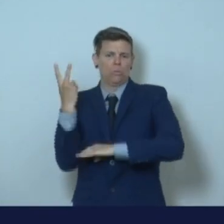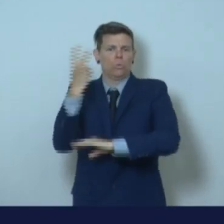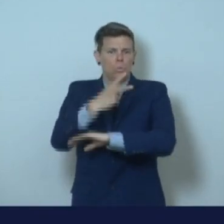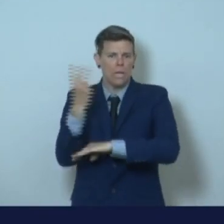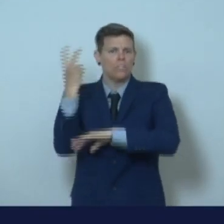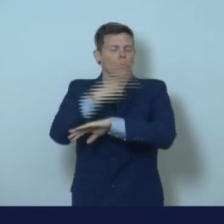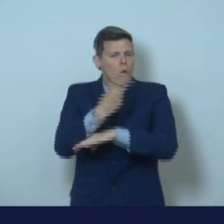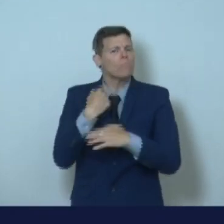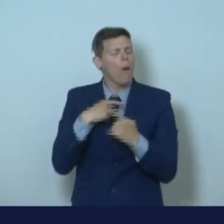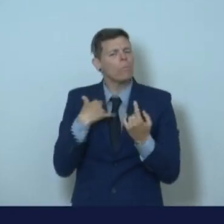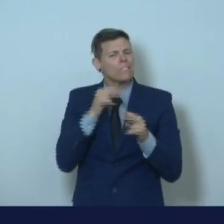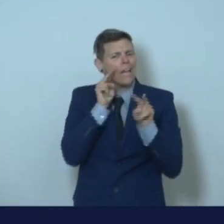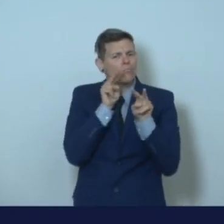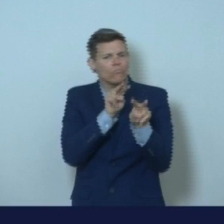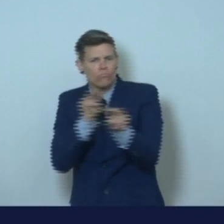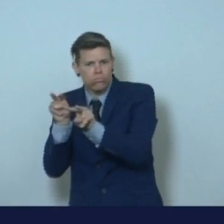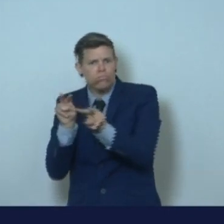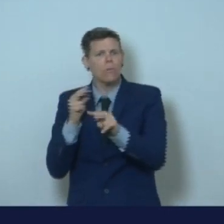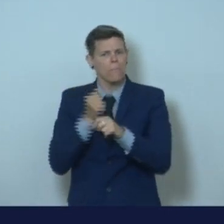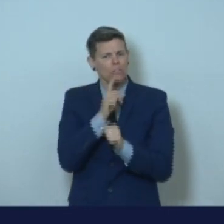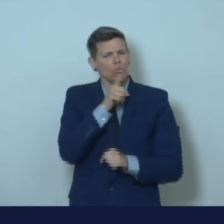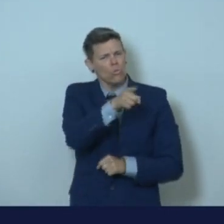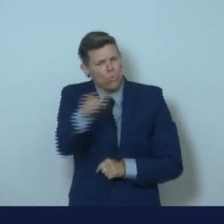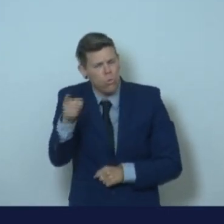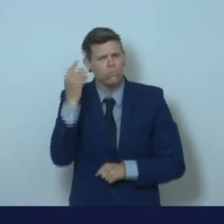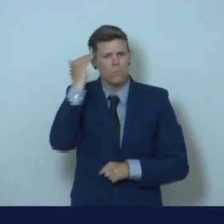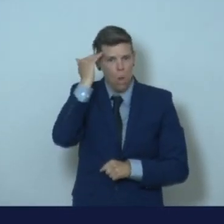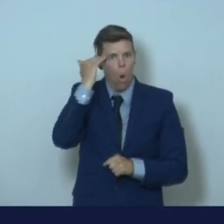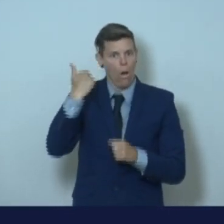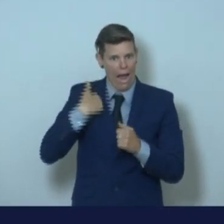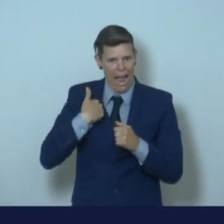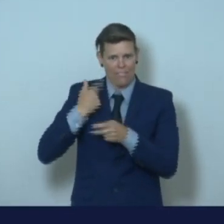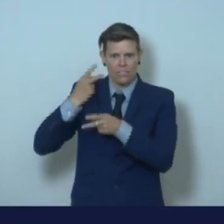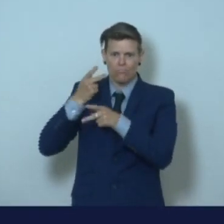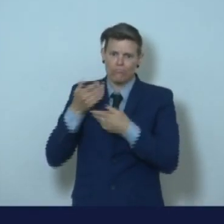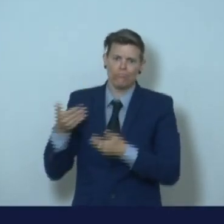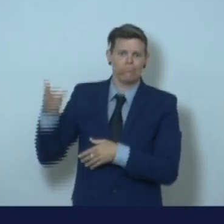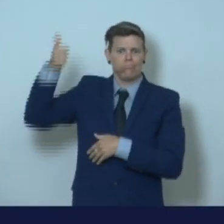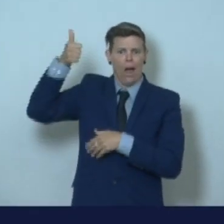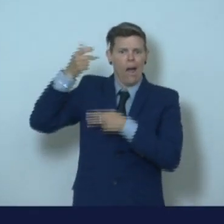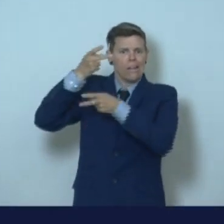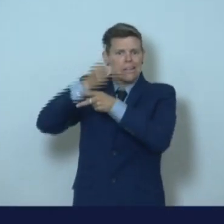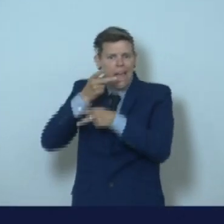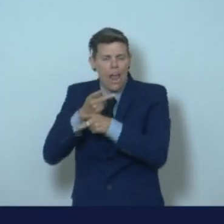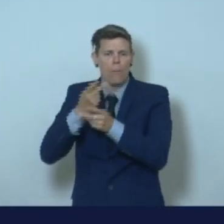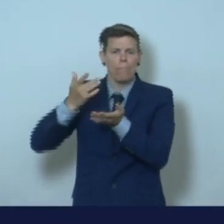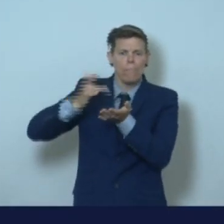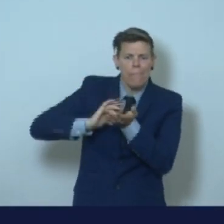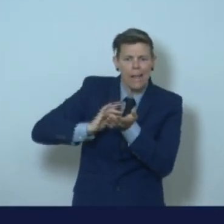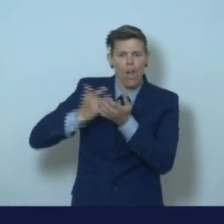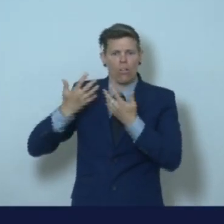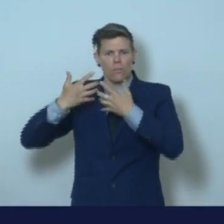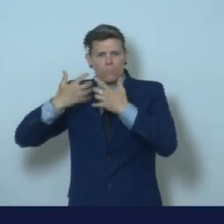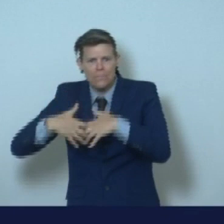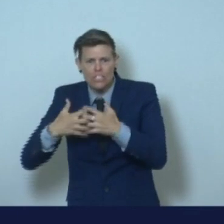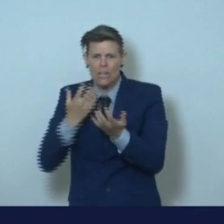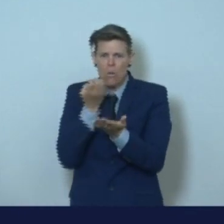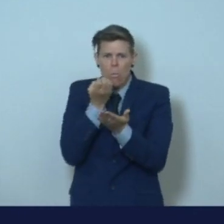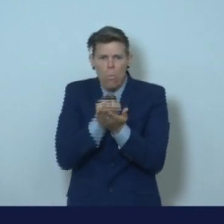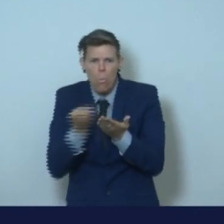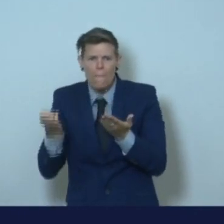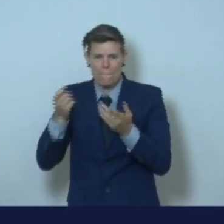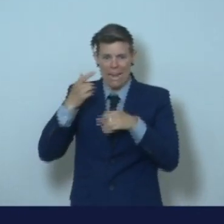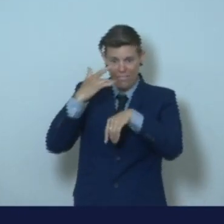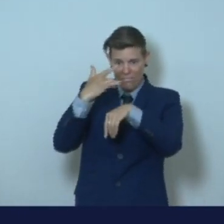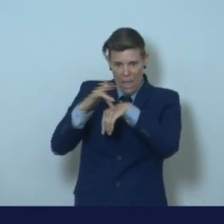make sure that your higher level of care and the anesthesia drugs and the ventilators, the equipment, is available